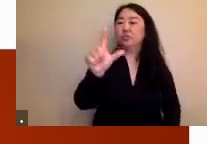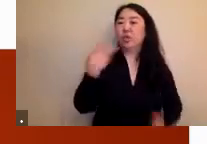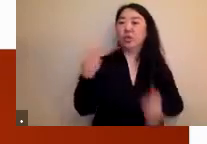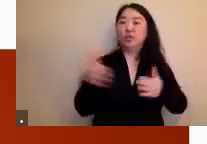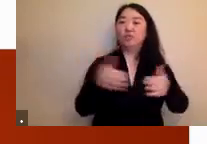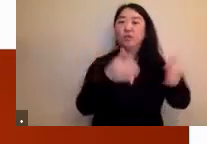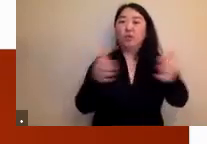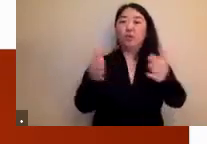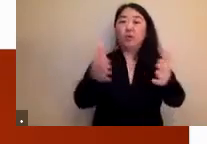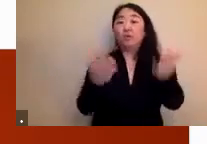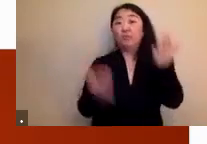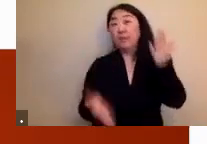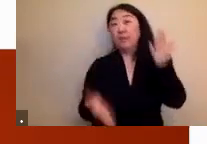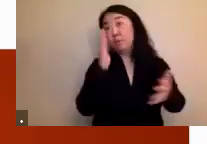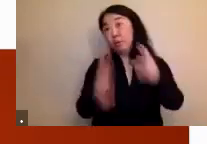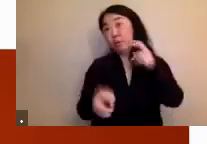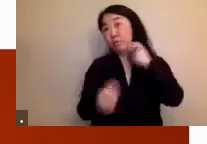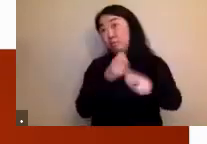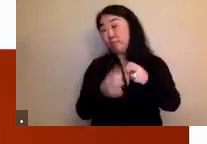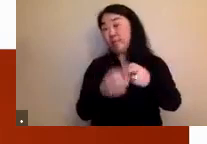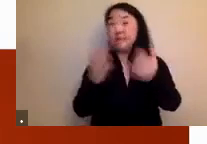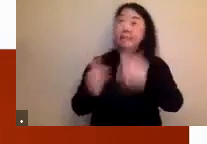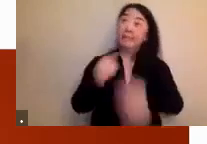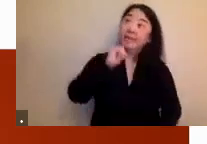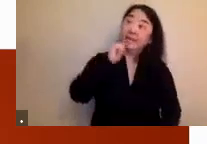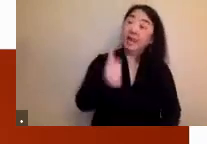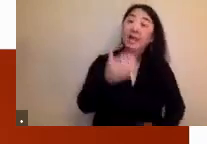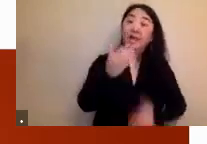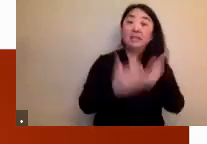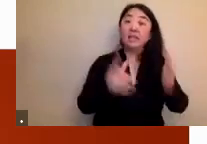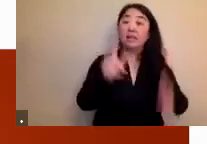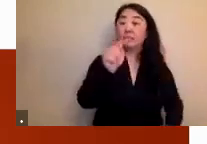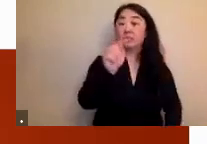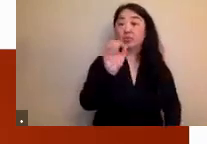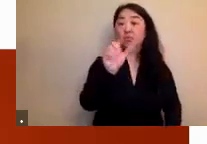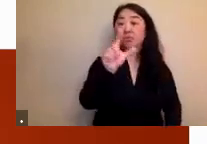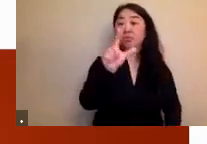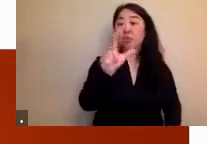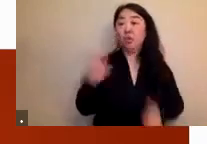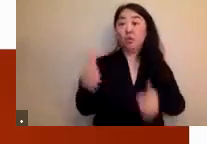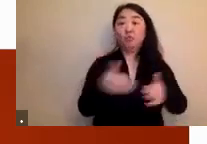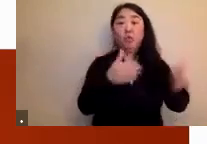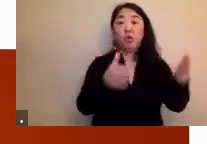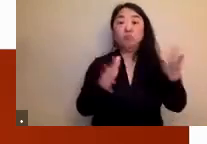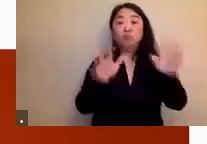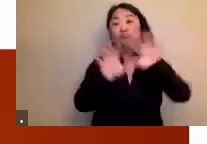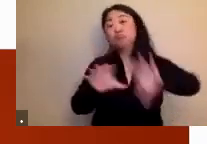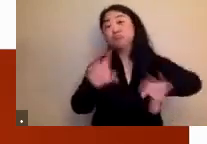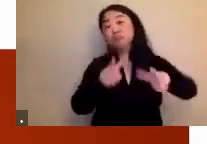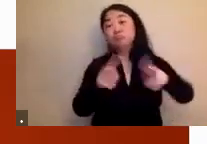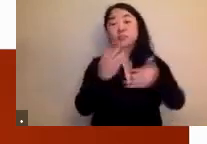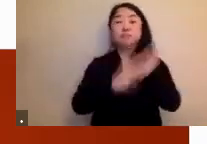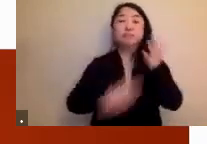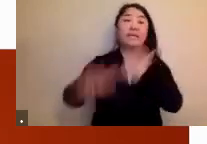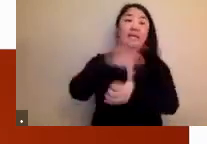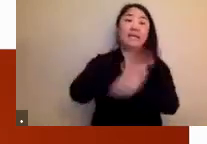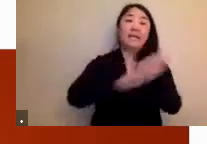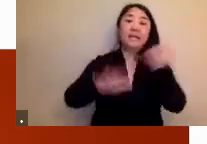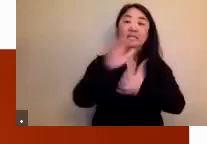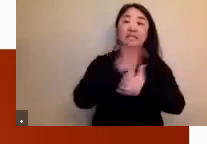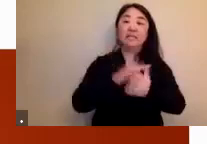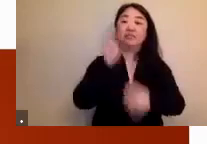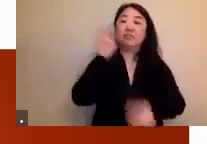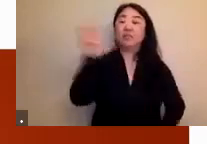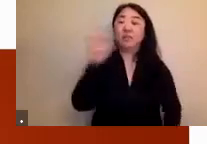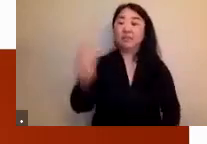It may not be problematic. Some toll roads are looking at mixed forms of transportation. They also recognize,